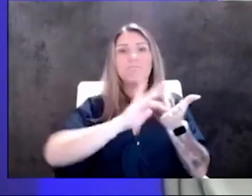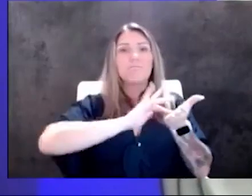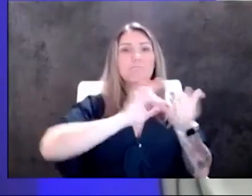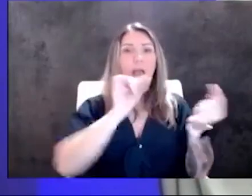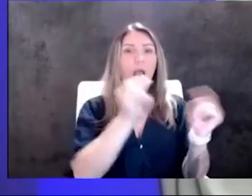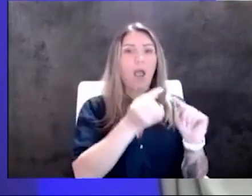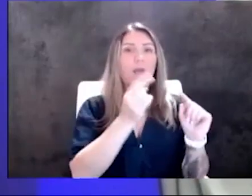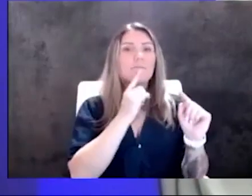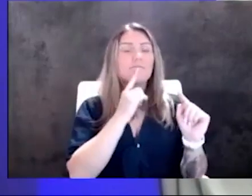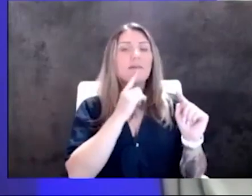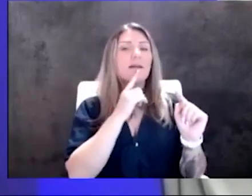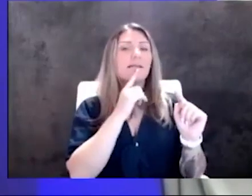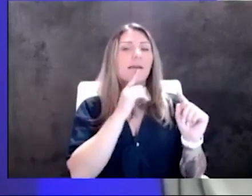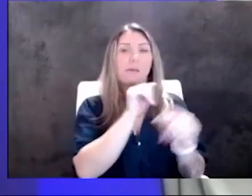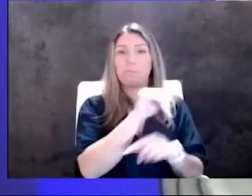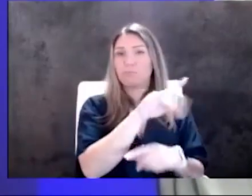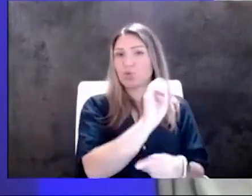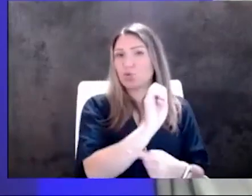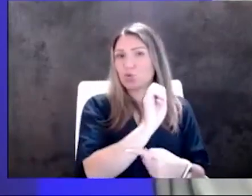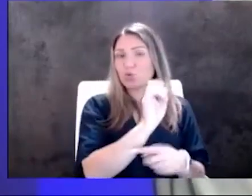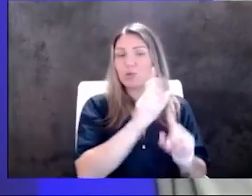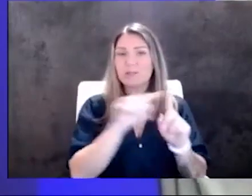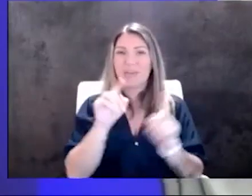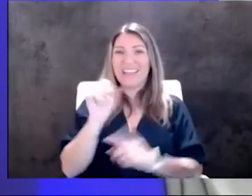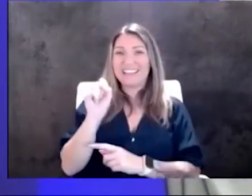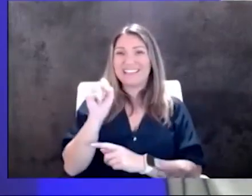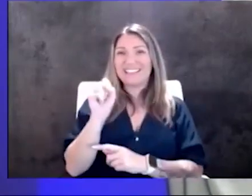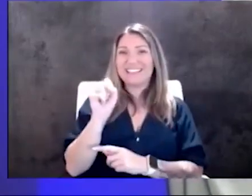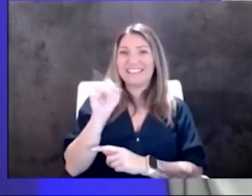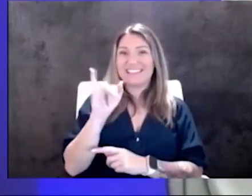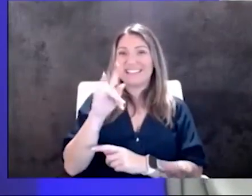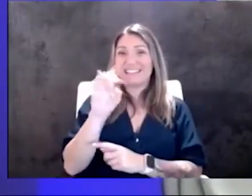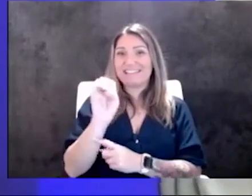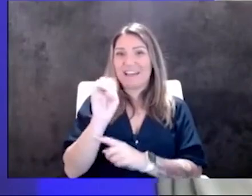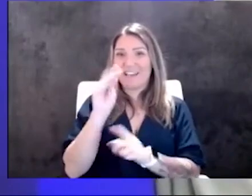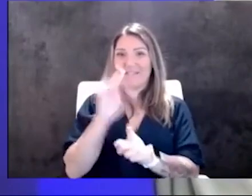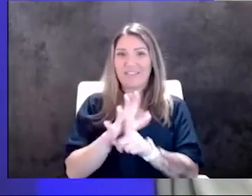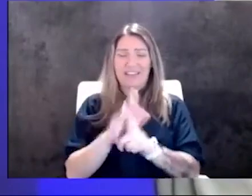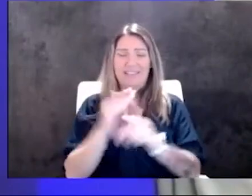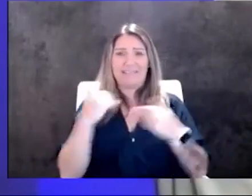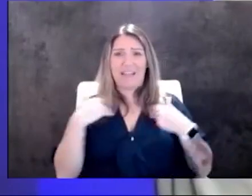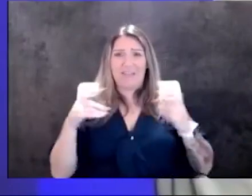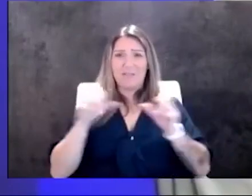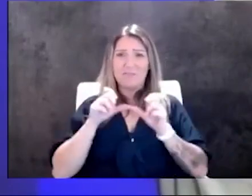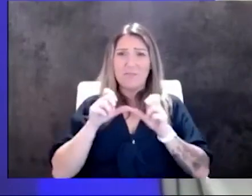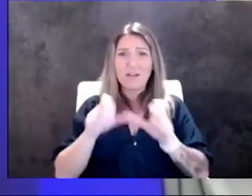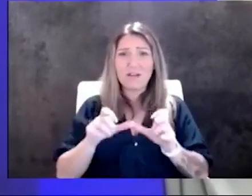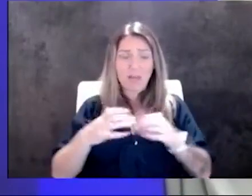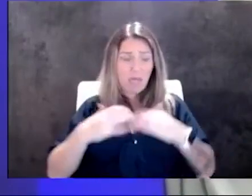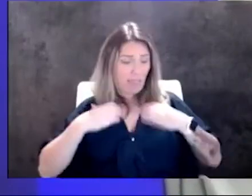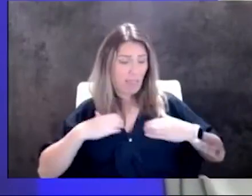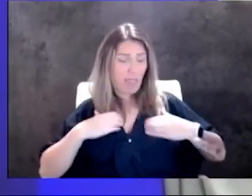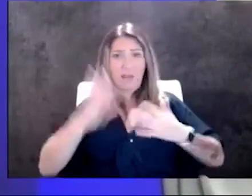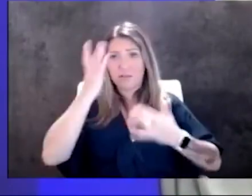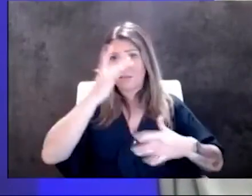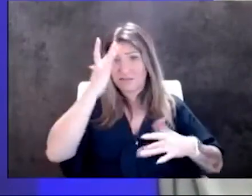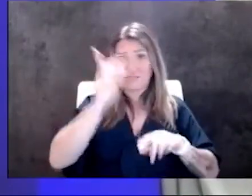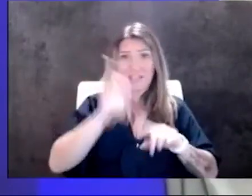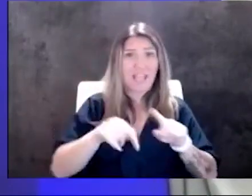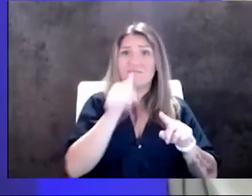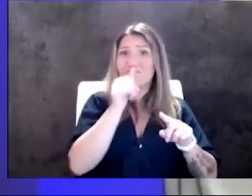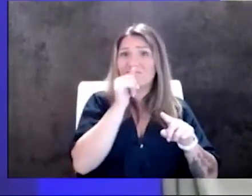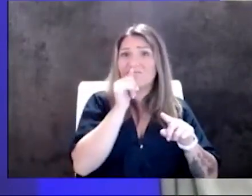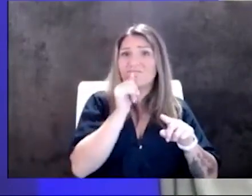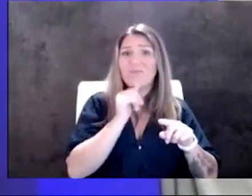but I think really opioid side effects, people that have severe chronic diseases, lung disease, they really cannot tolerate these medications because of the issues.